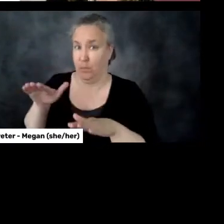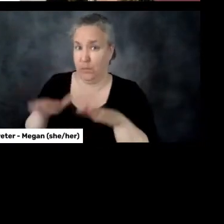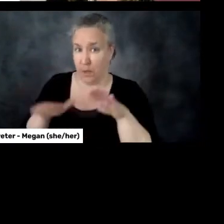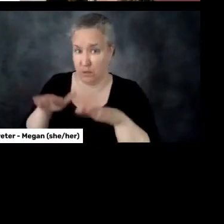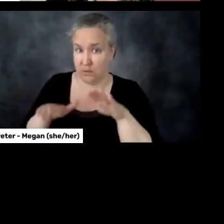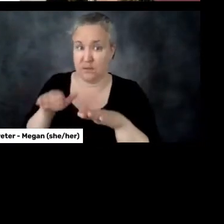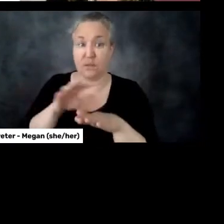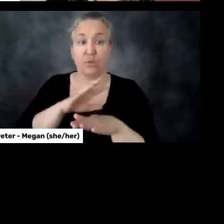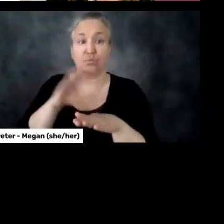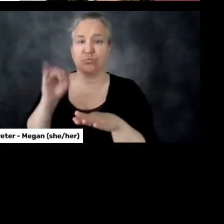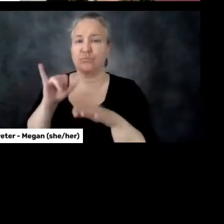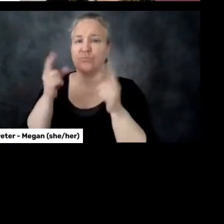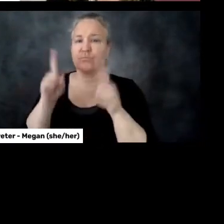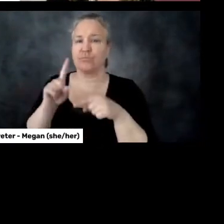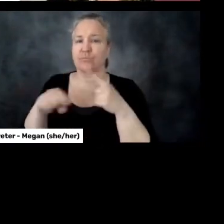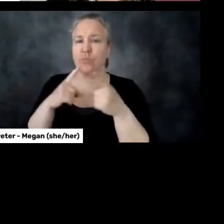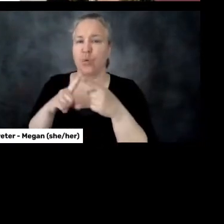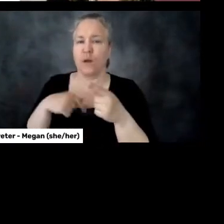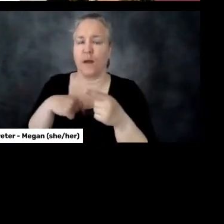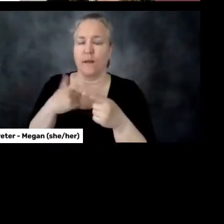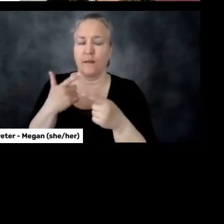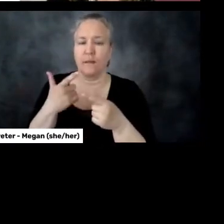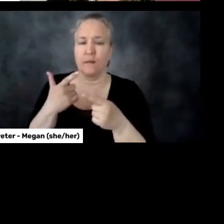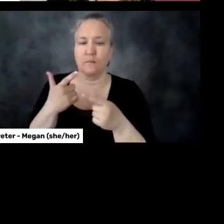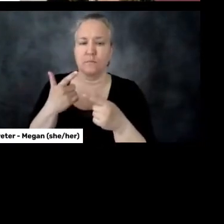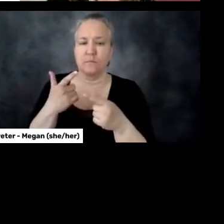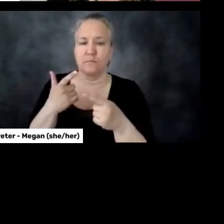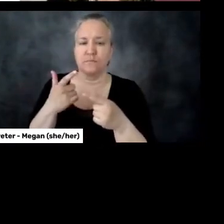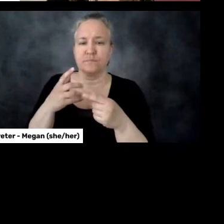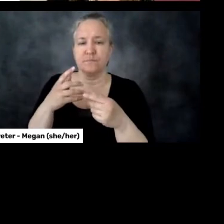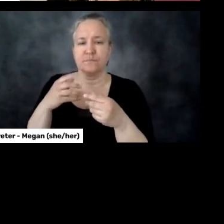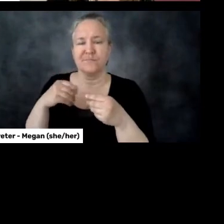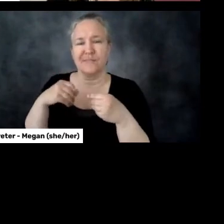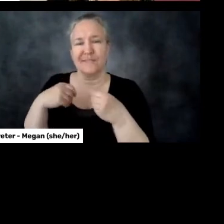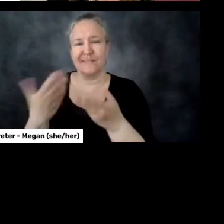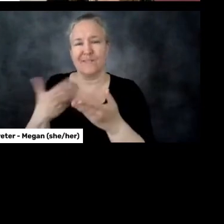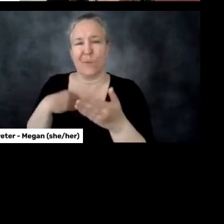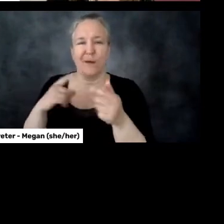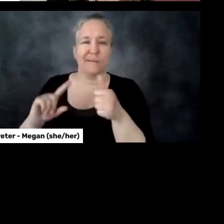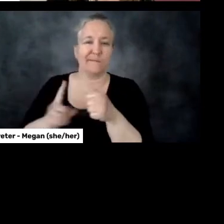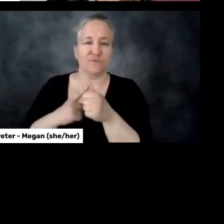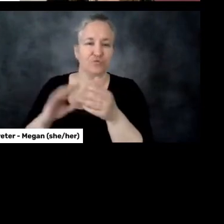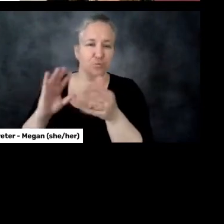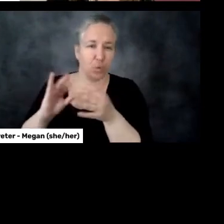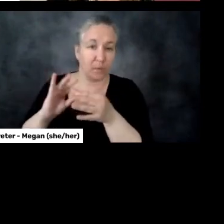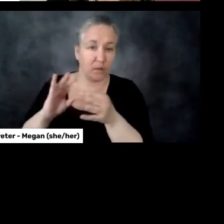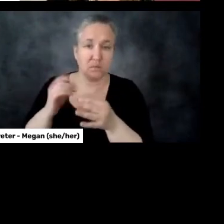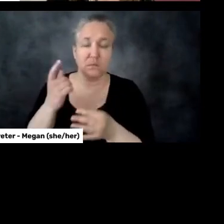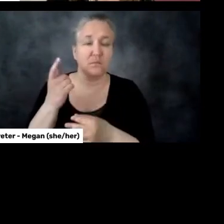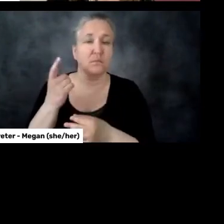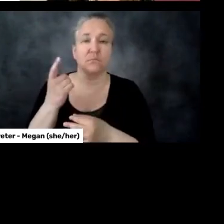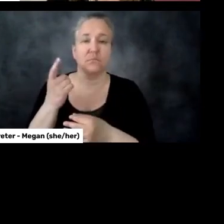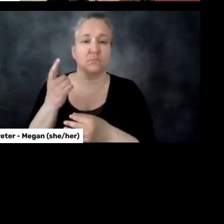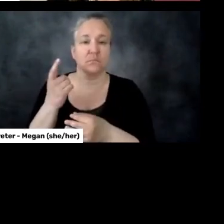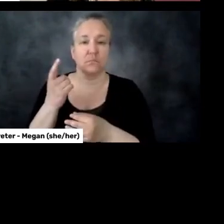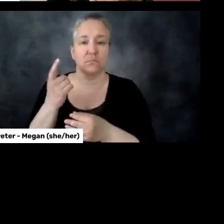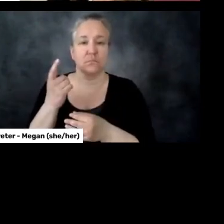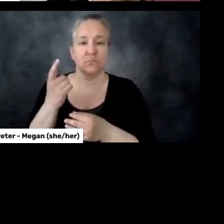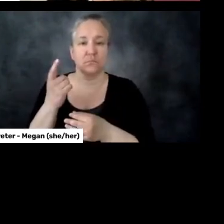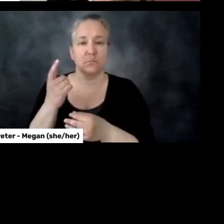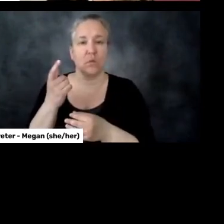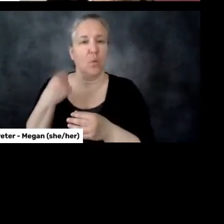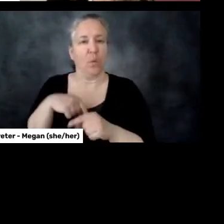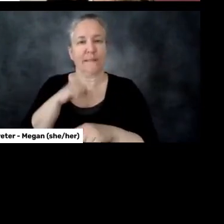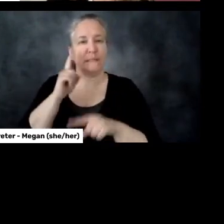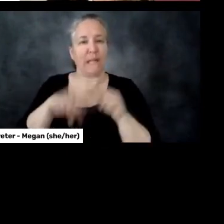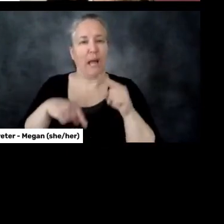it came when I gave my kind of initial comments, is we cannot show that we are